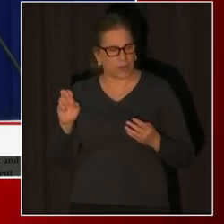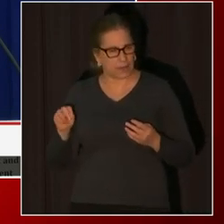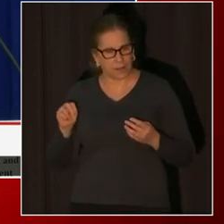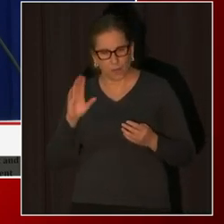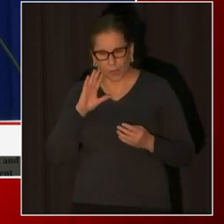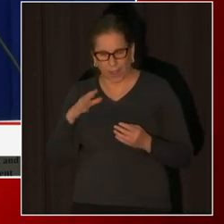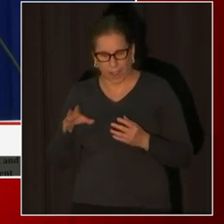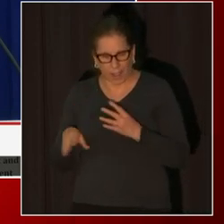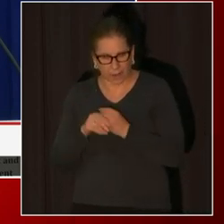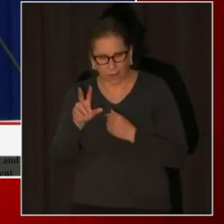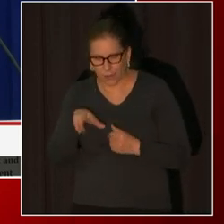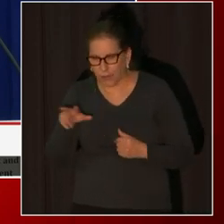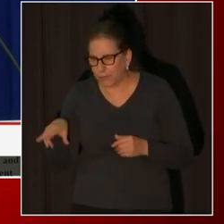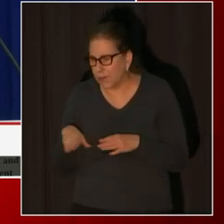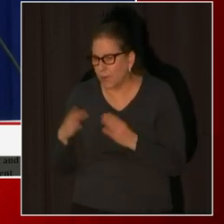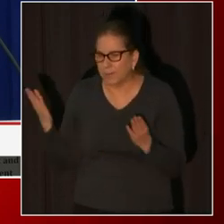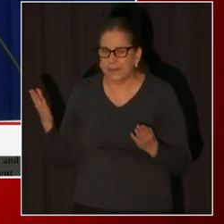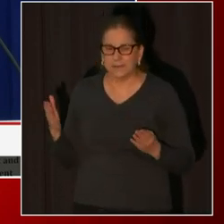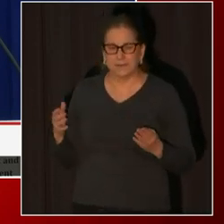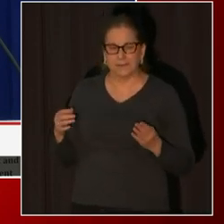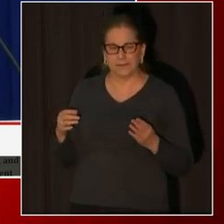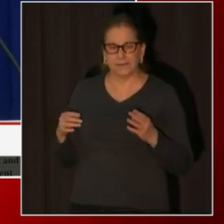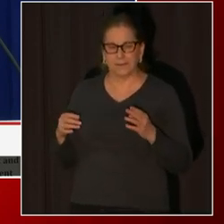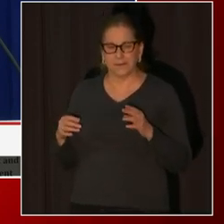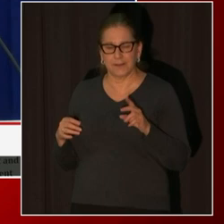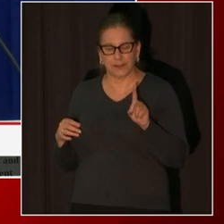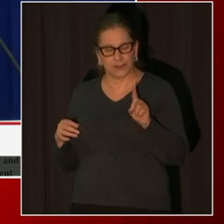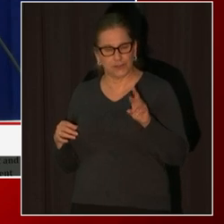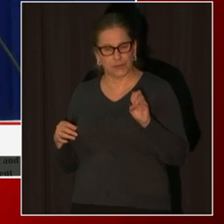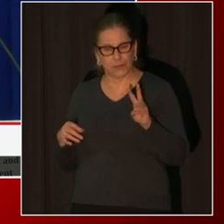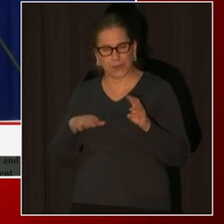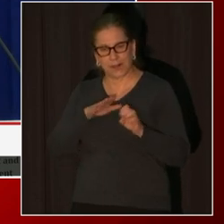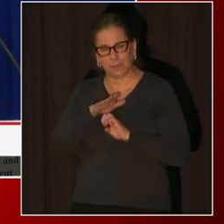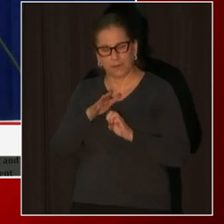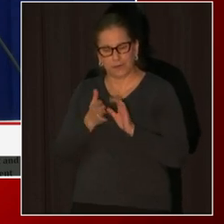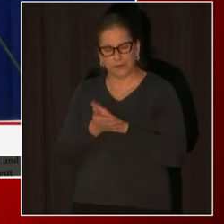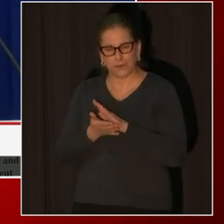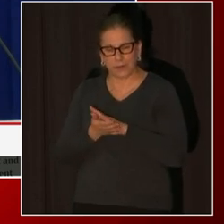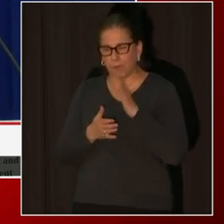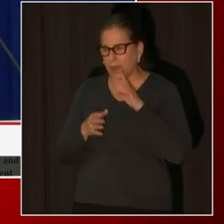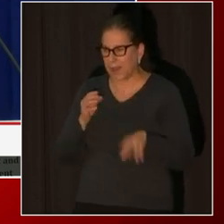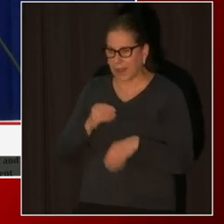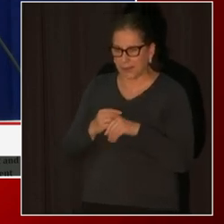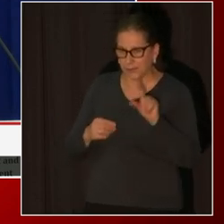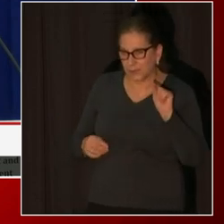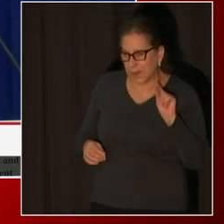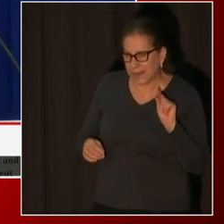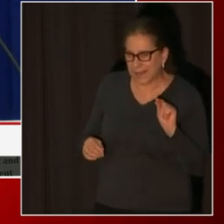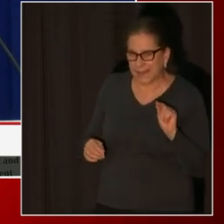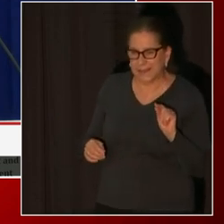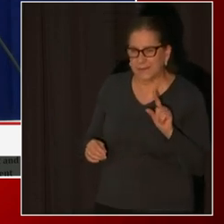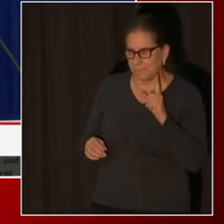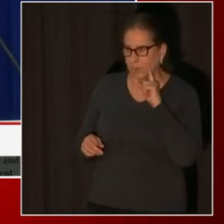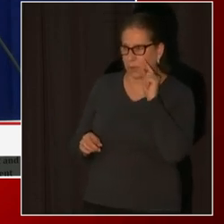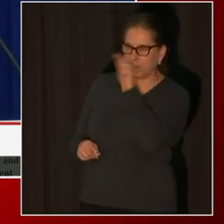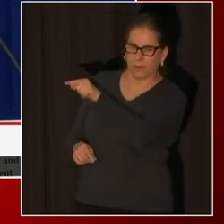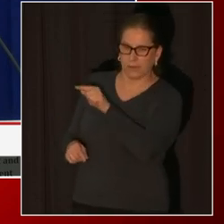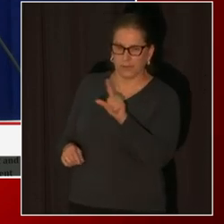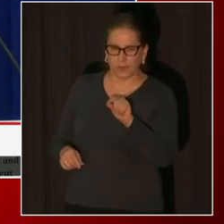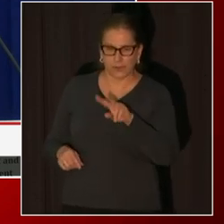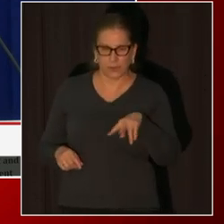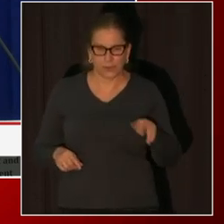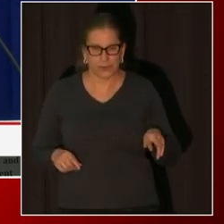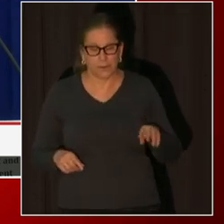22. Drew Elementary School will add 20 slots in 2022, and Martin Luther King Elementary School will